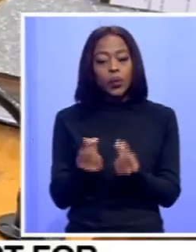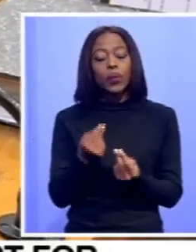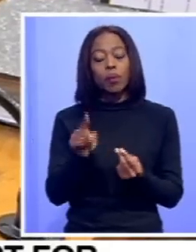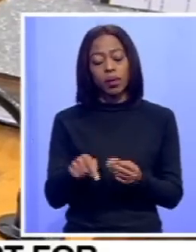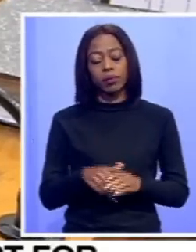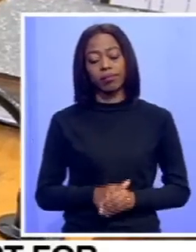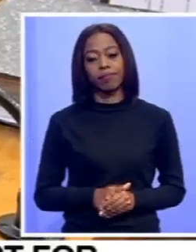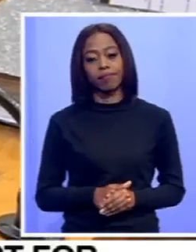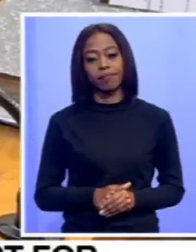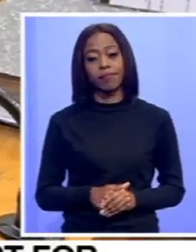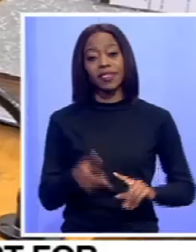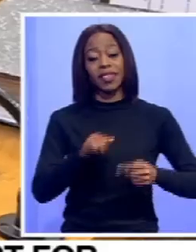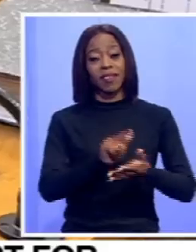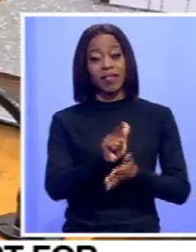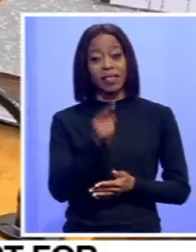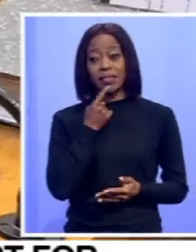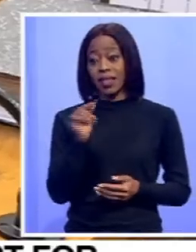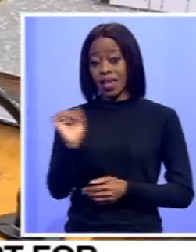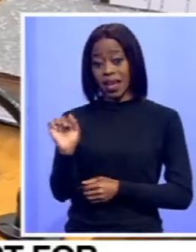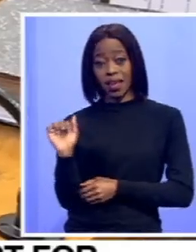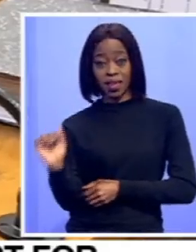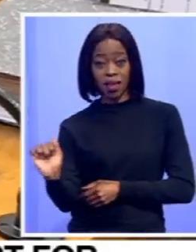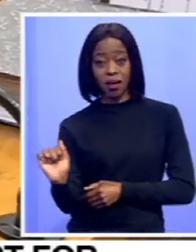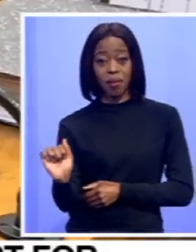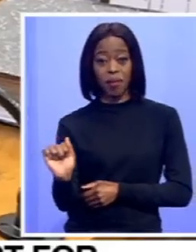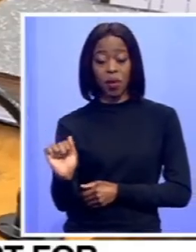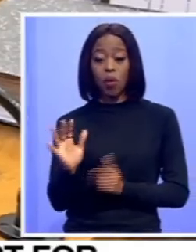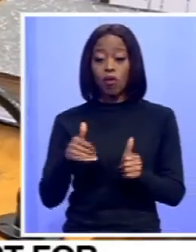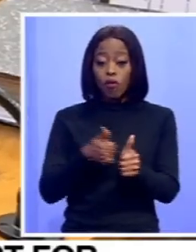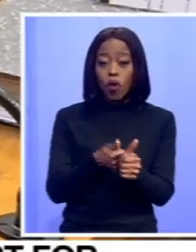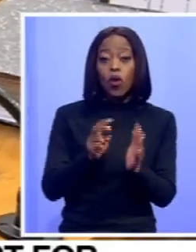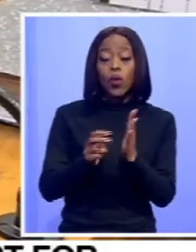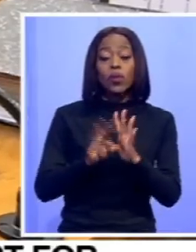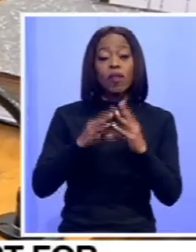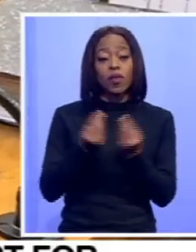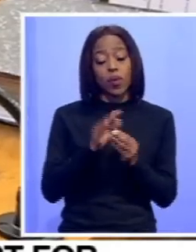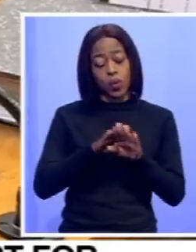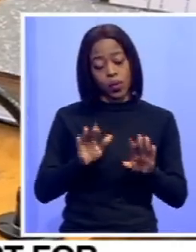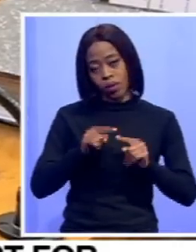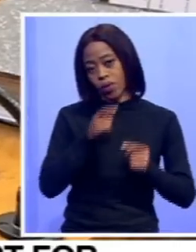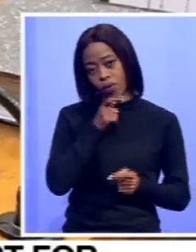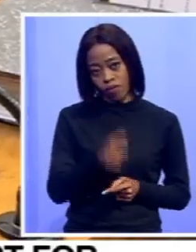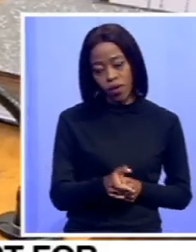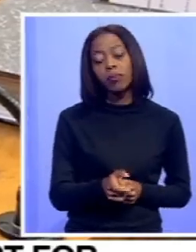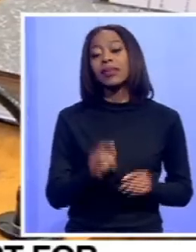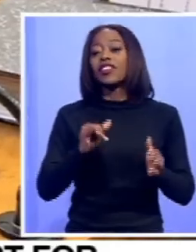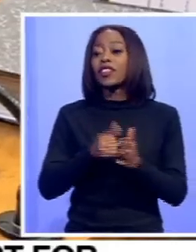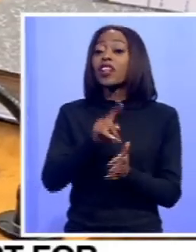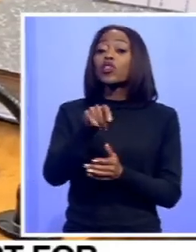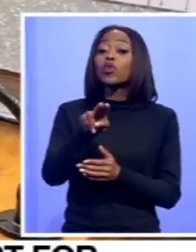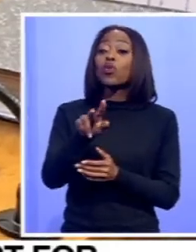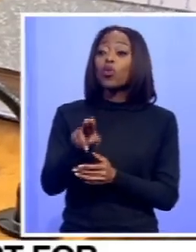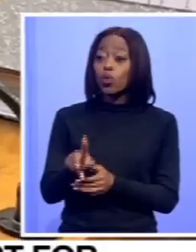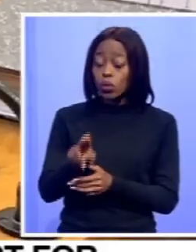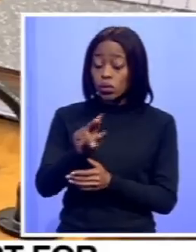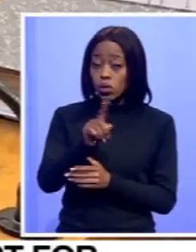Sub 17, he could not dispute that the accused vehicle had been compliant. Sub 18, only General Zulu could explain on what basis she had